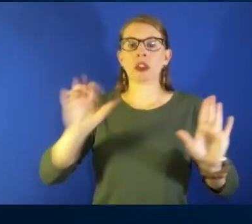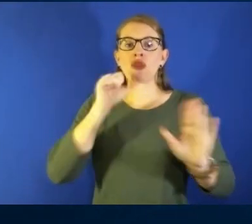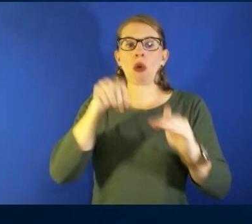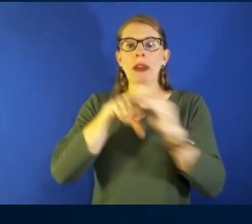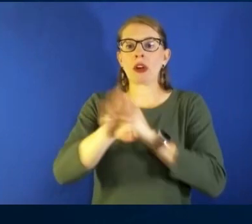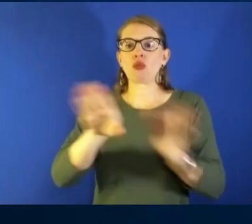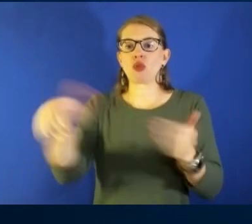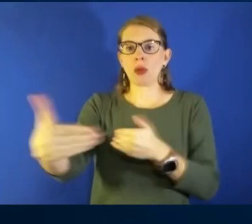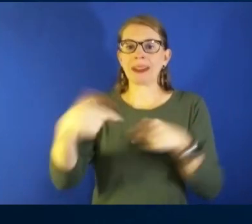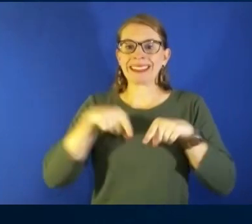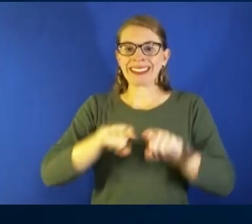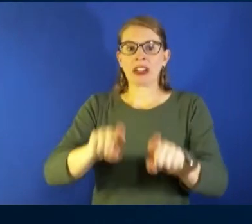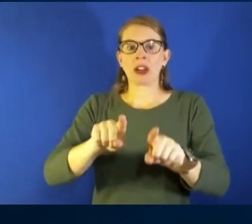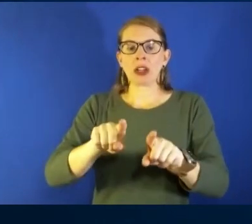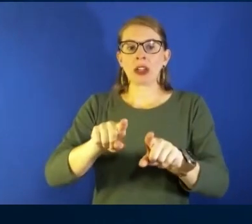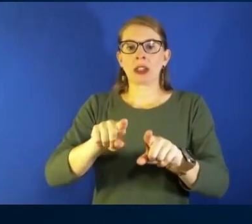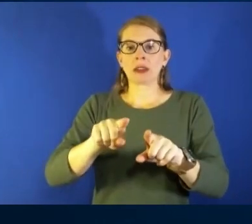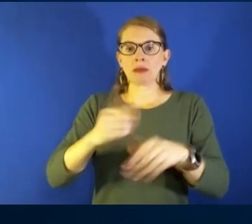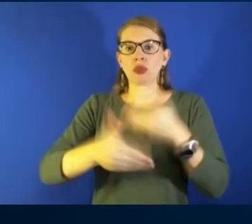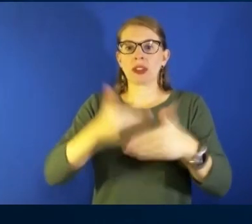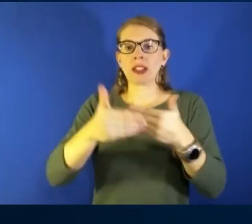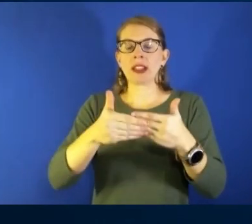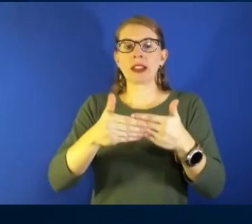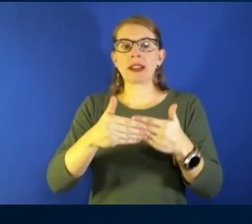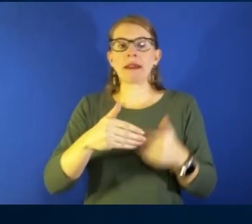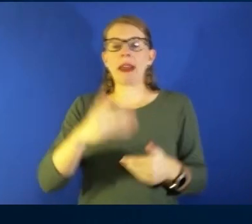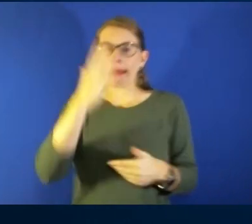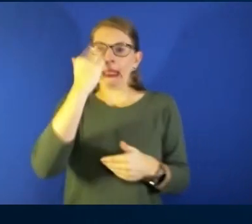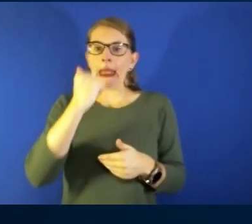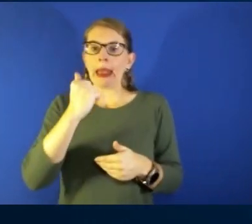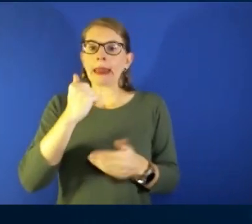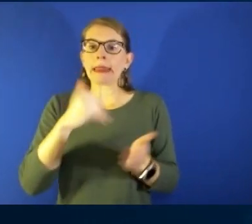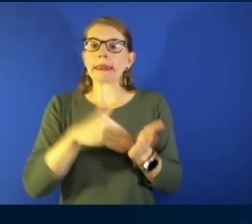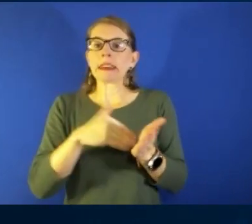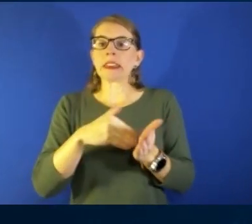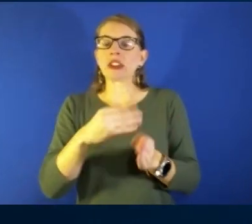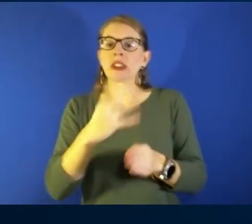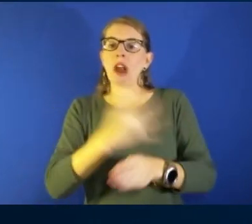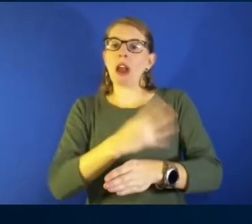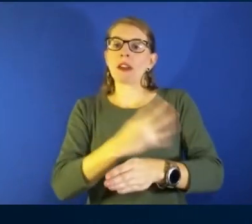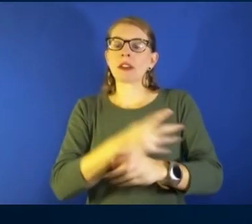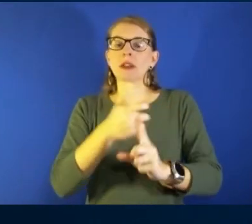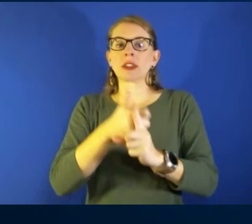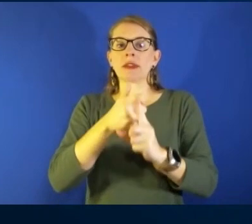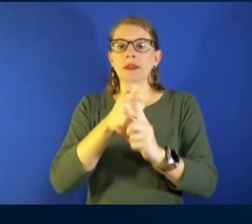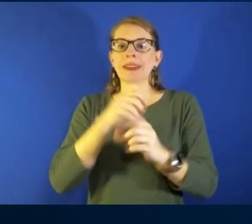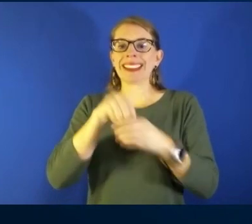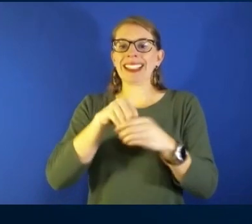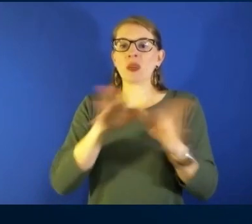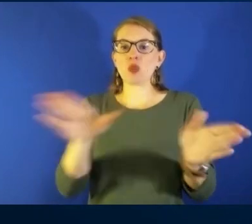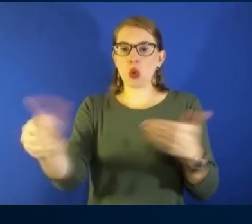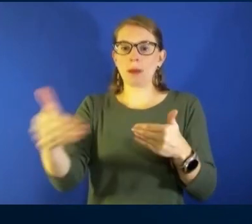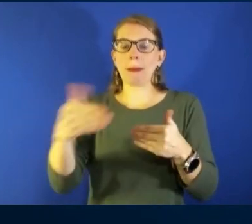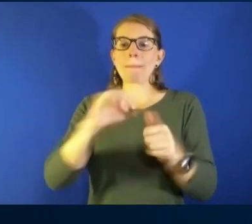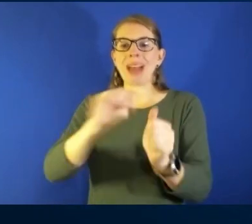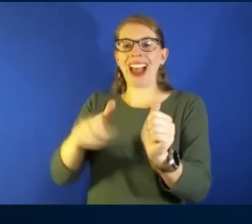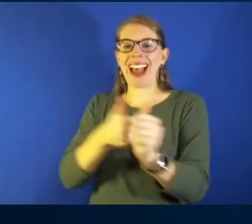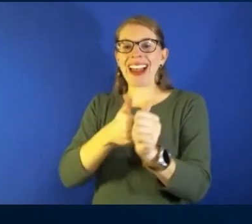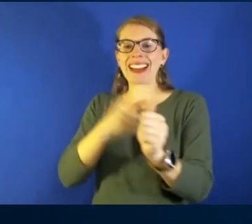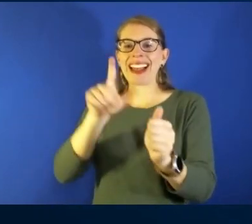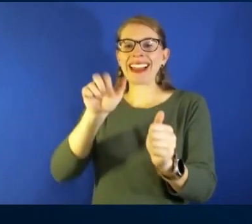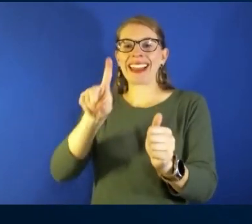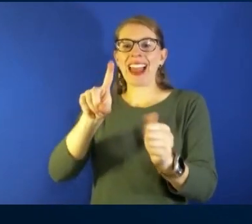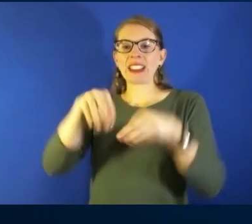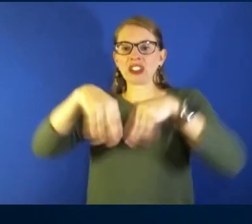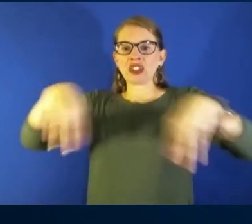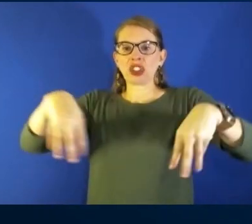So everyone's out of the room except the anesthesiologist, who is behind a lead shield. So the anesthesiologist is kept very, very safe, correct?